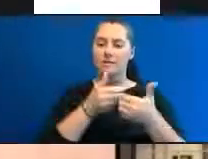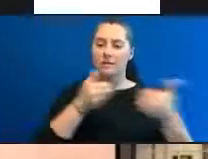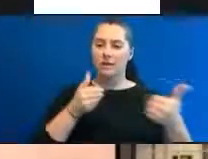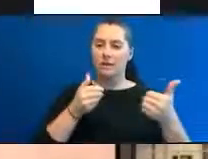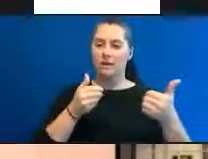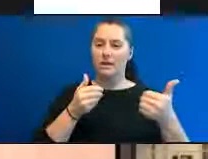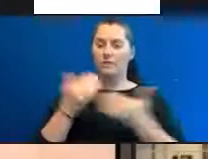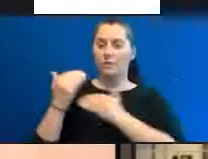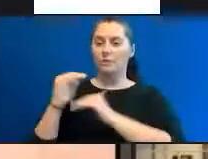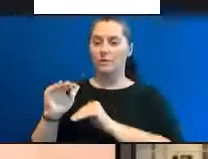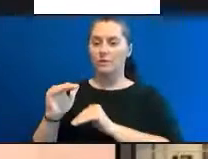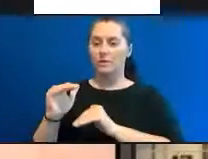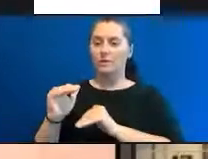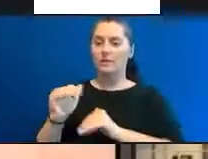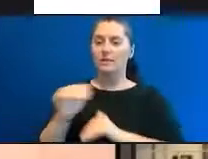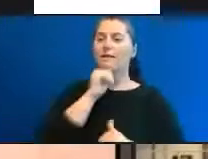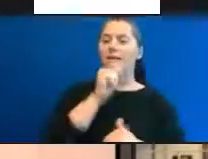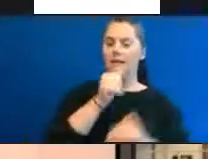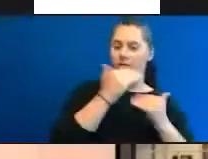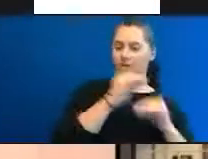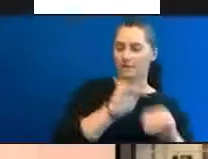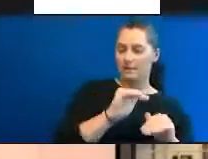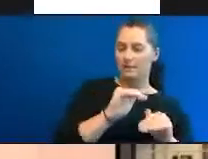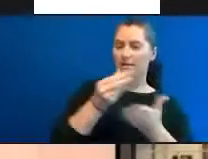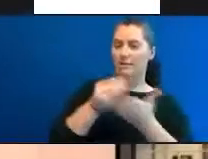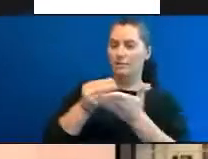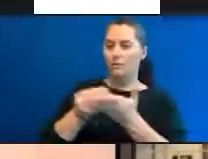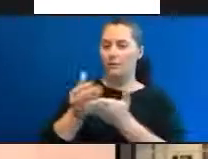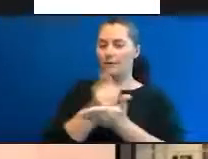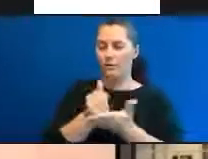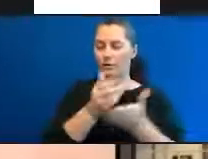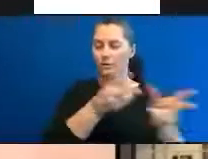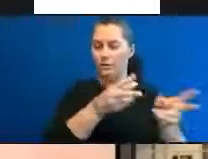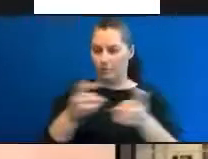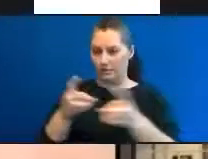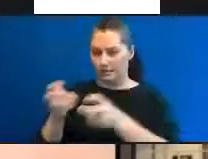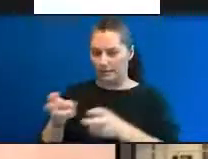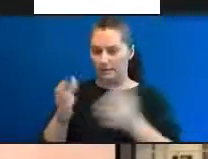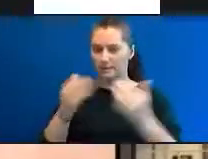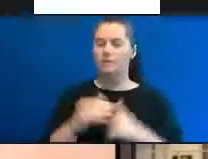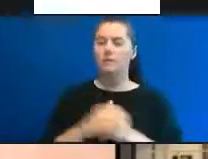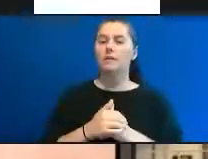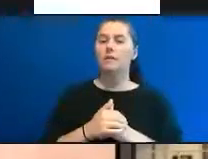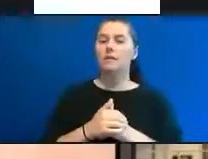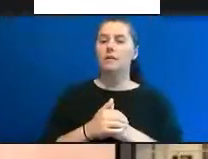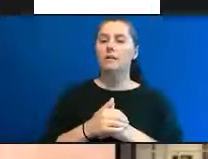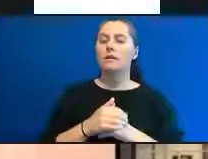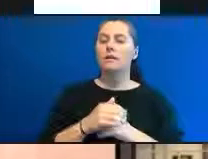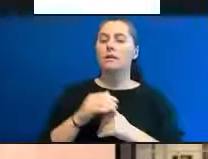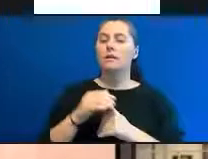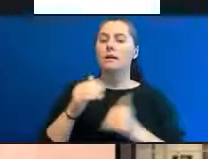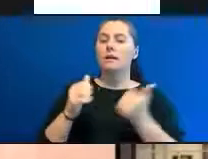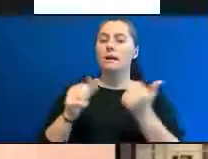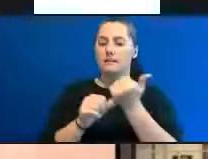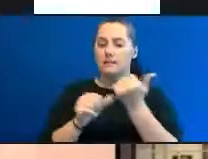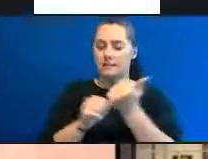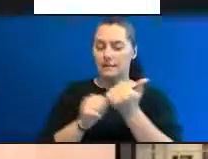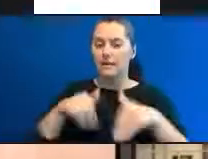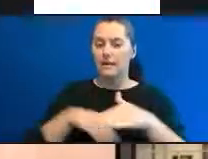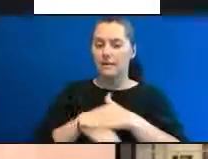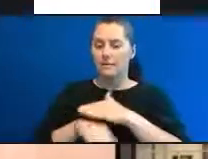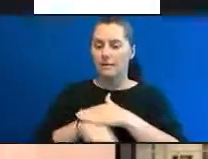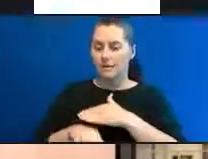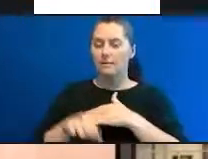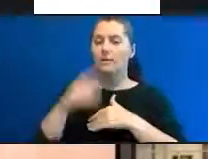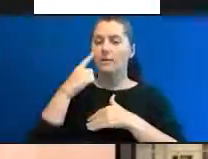sources. The second will be real-time visibility into all spend and grant tracking. Third will be enabling everyone